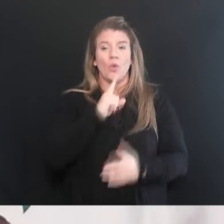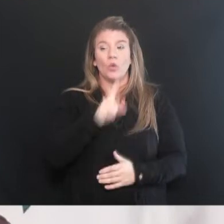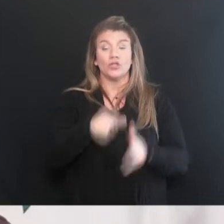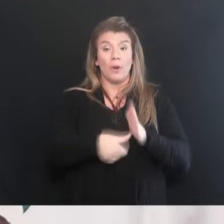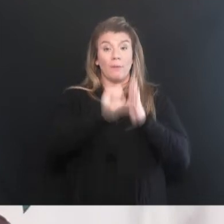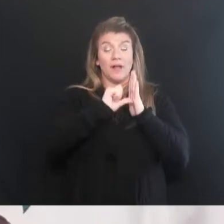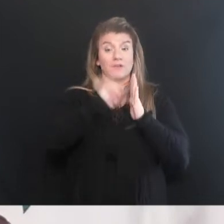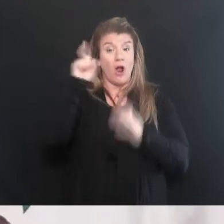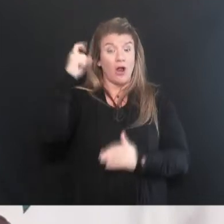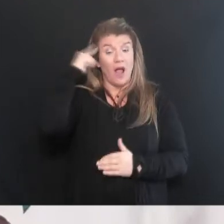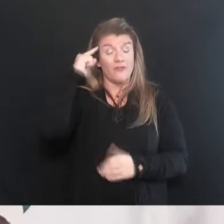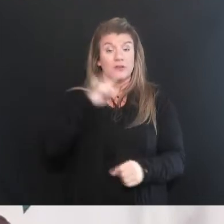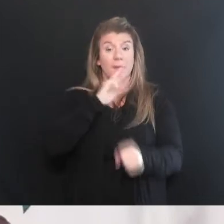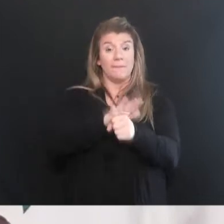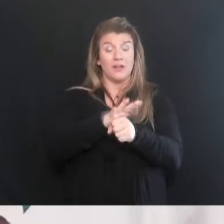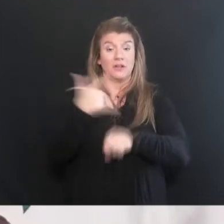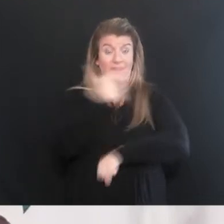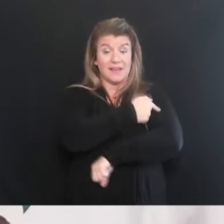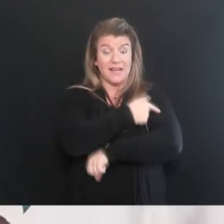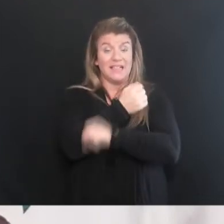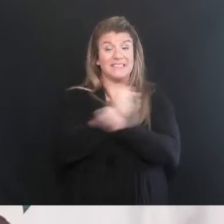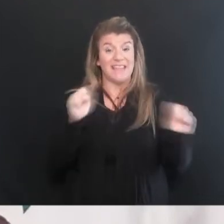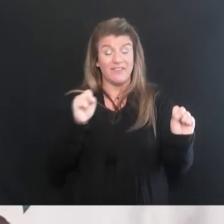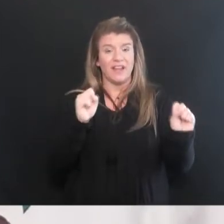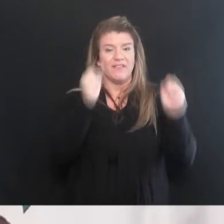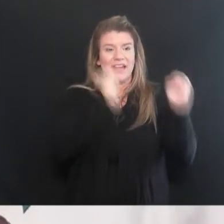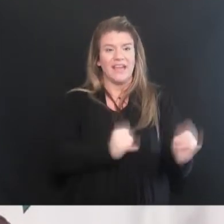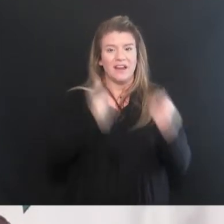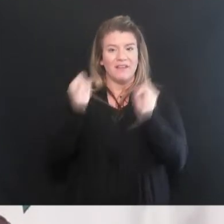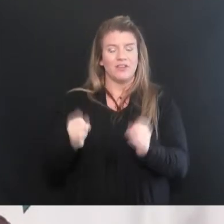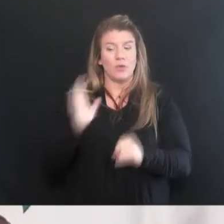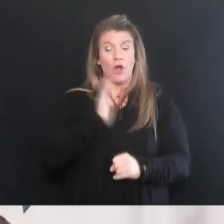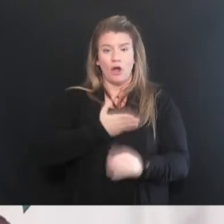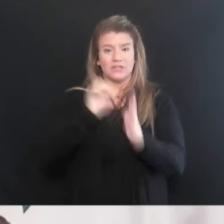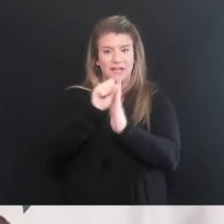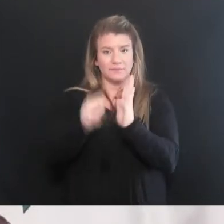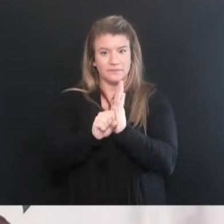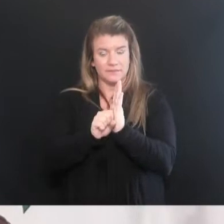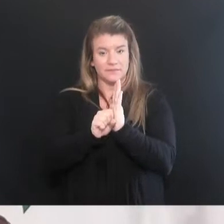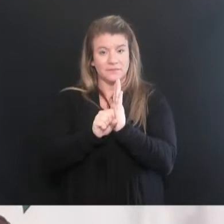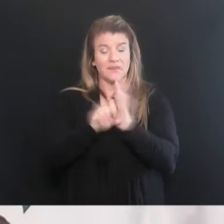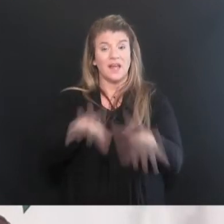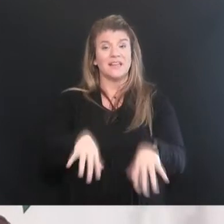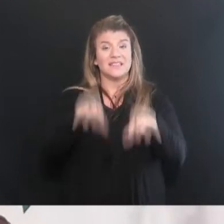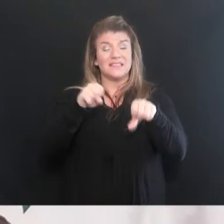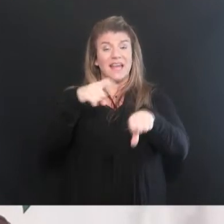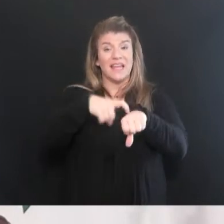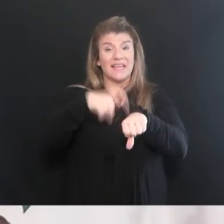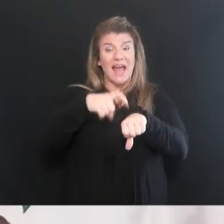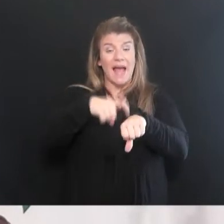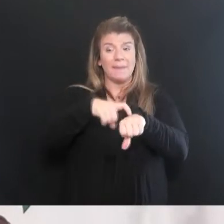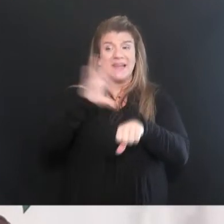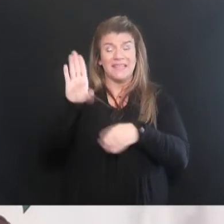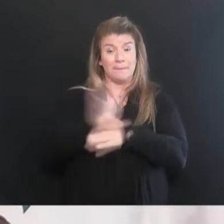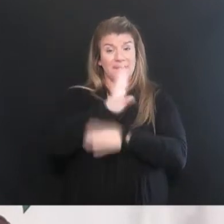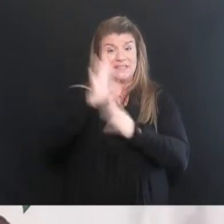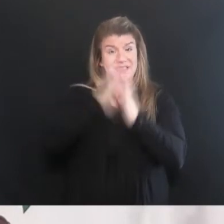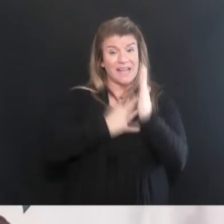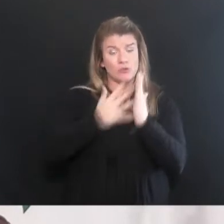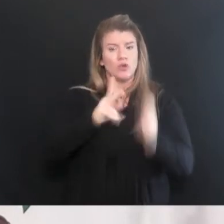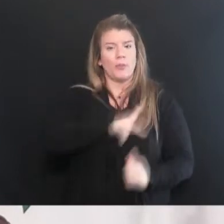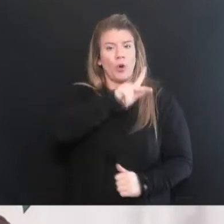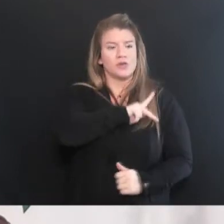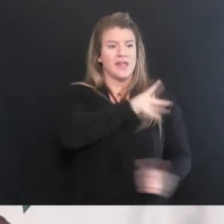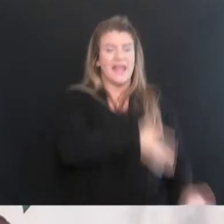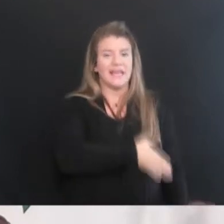that our governor is committed to the vaccination and safety of the individuals in our state, and he is taking time from his very busy schedule to personally deliver